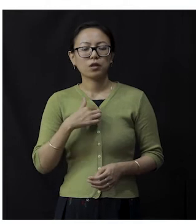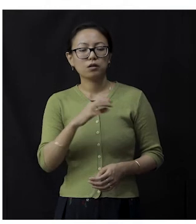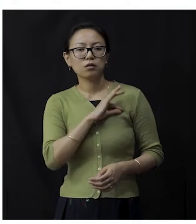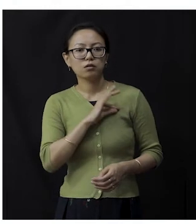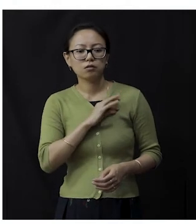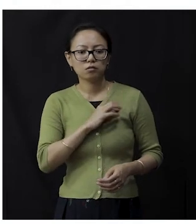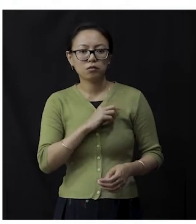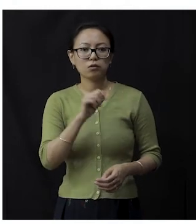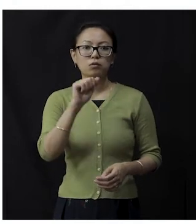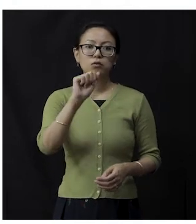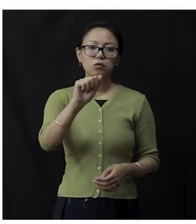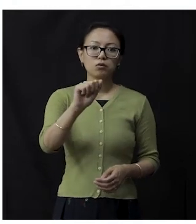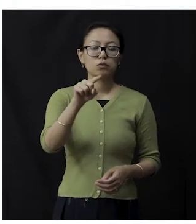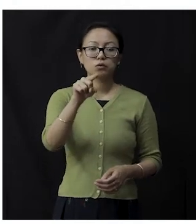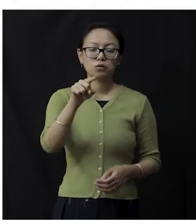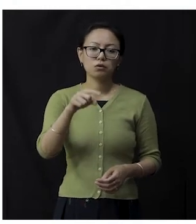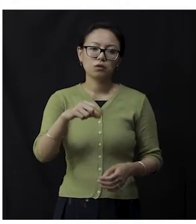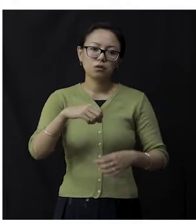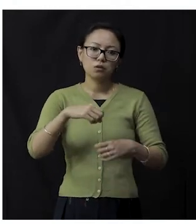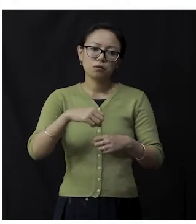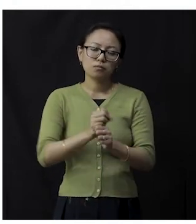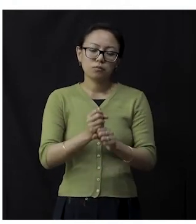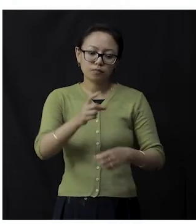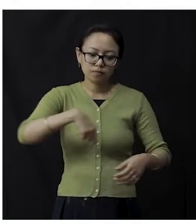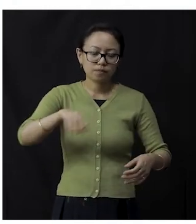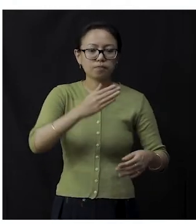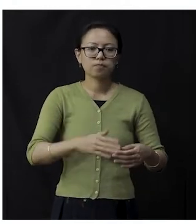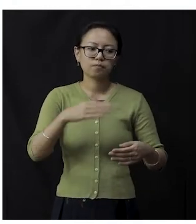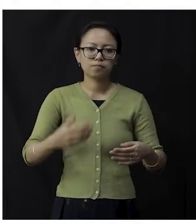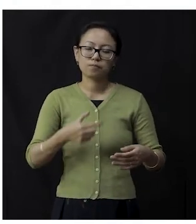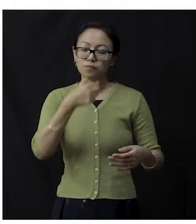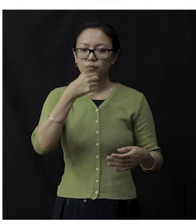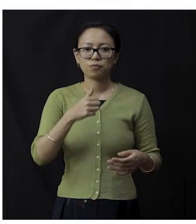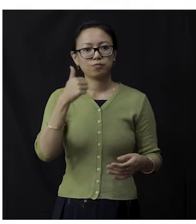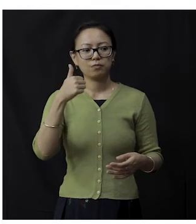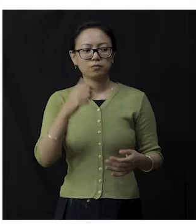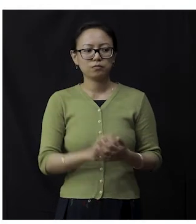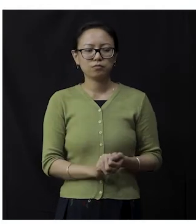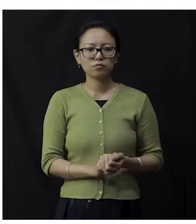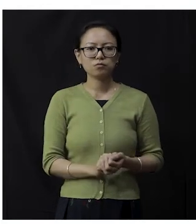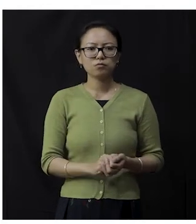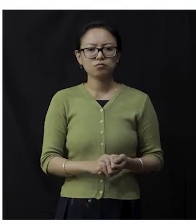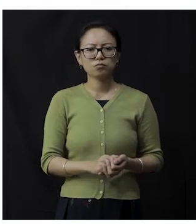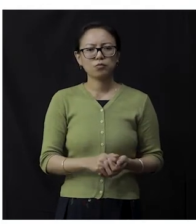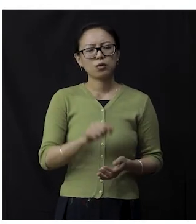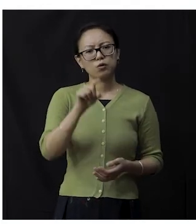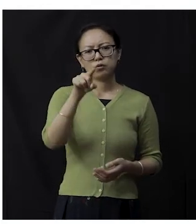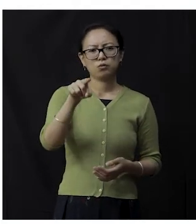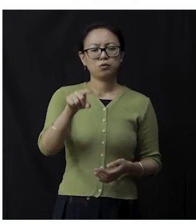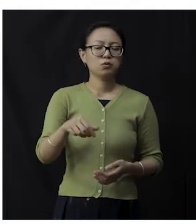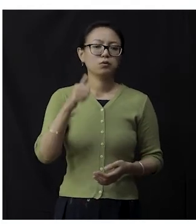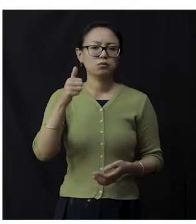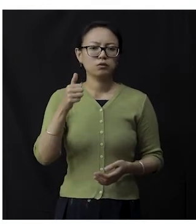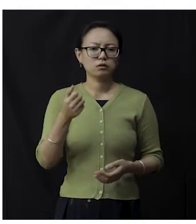I like the way you are. I like the way you are. I do not want to change you. Thank you for everything,